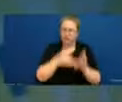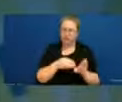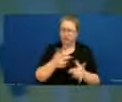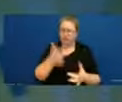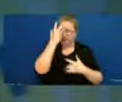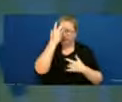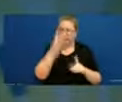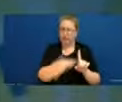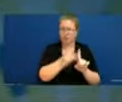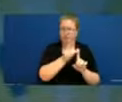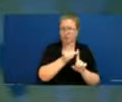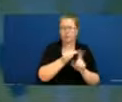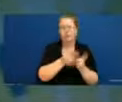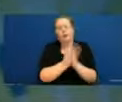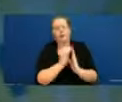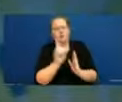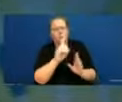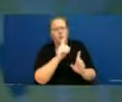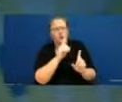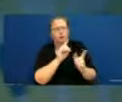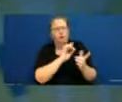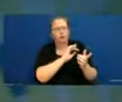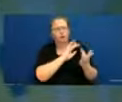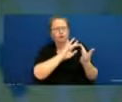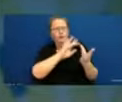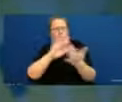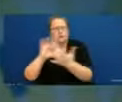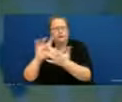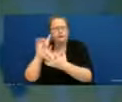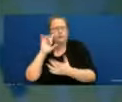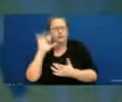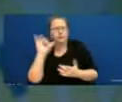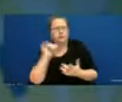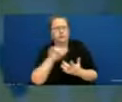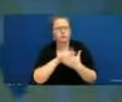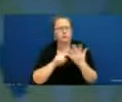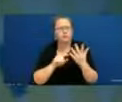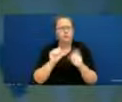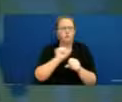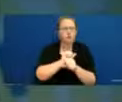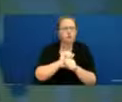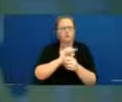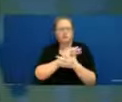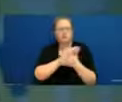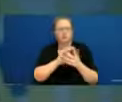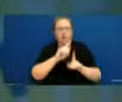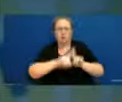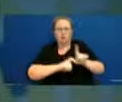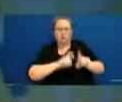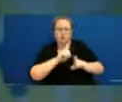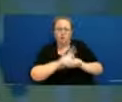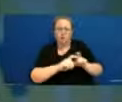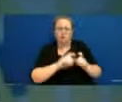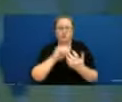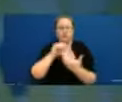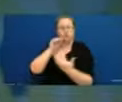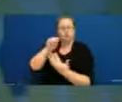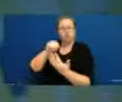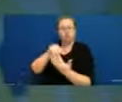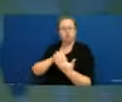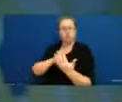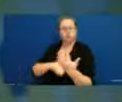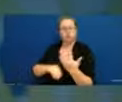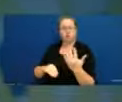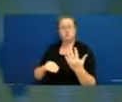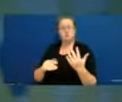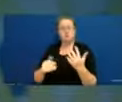and understand how this virus is spreading through our communities and who is at risk. And we are still managing